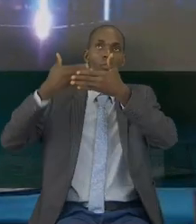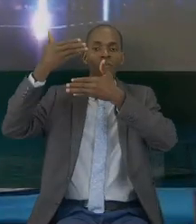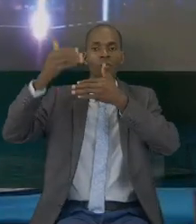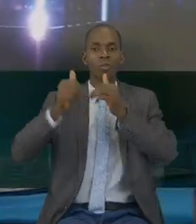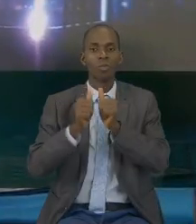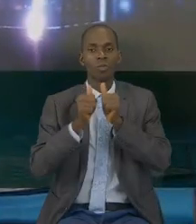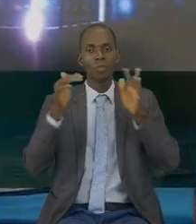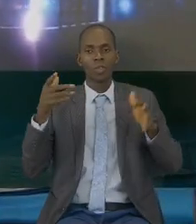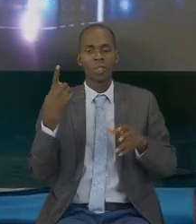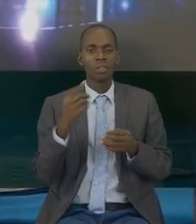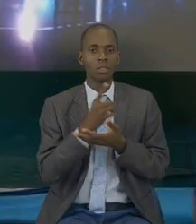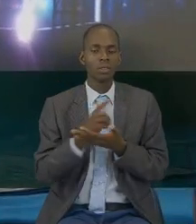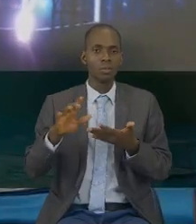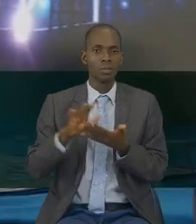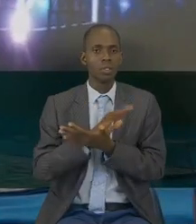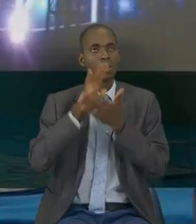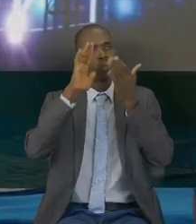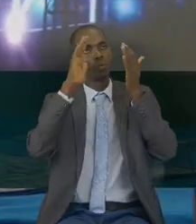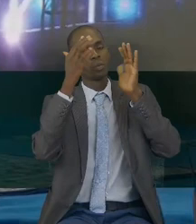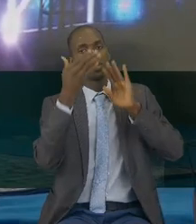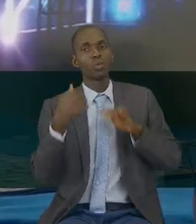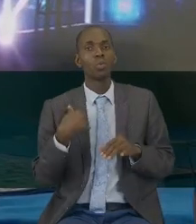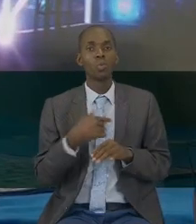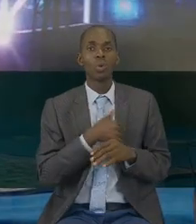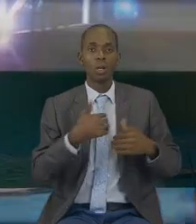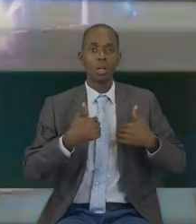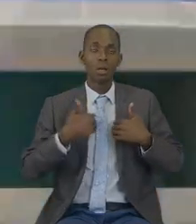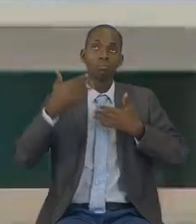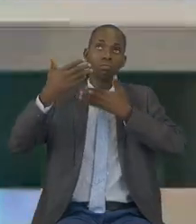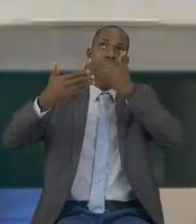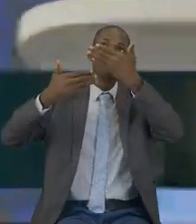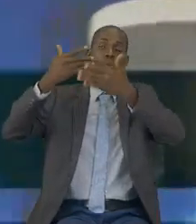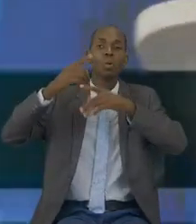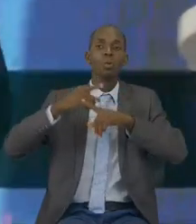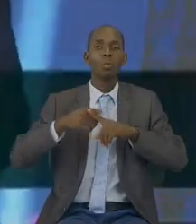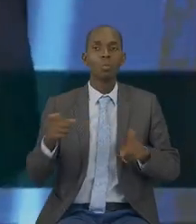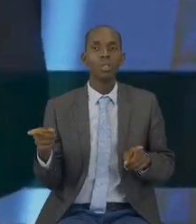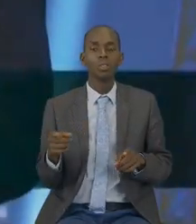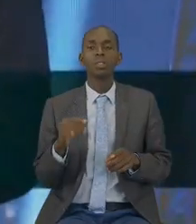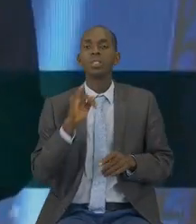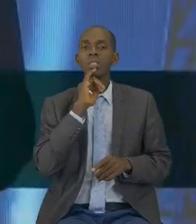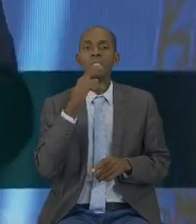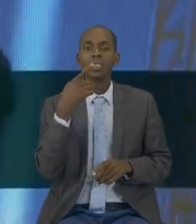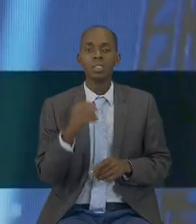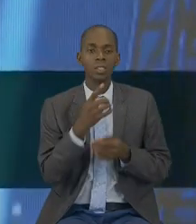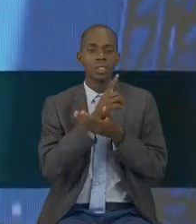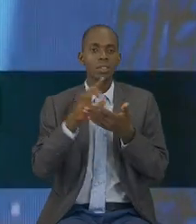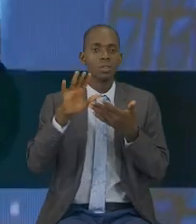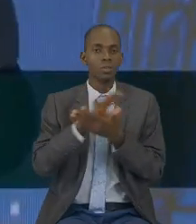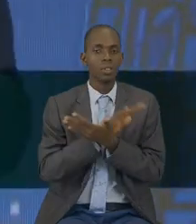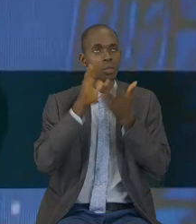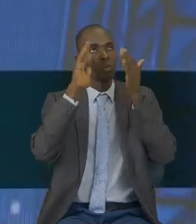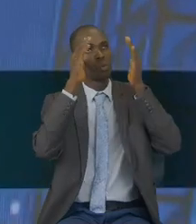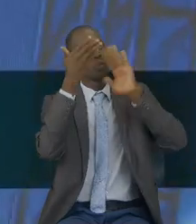the divine presence. We have progress, but is the divine presence there? And oh,